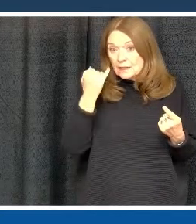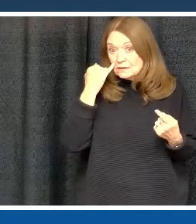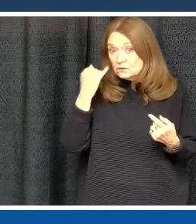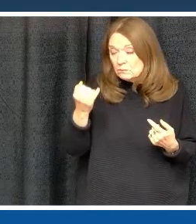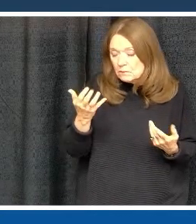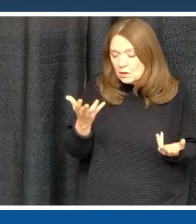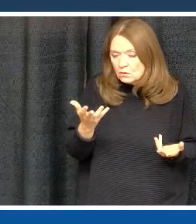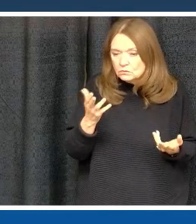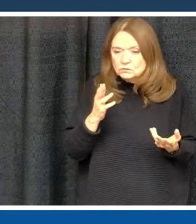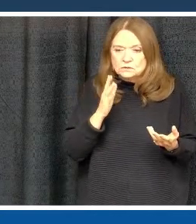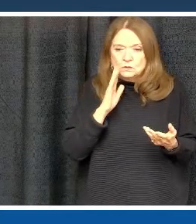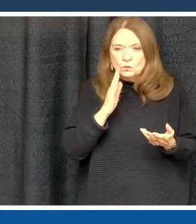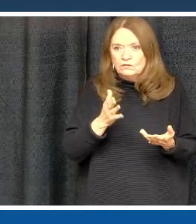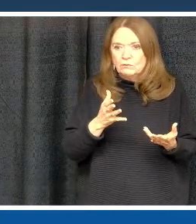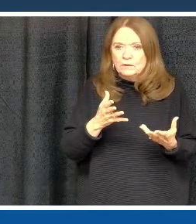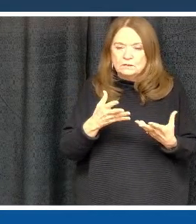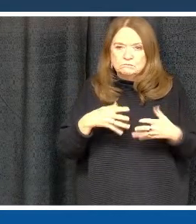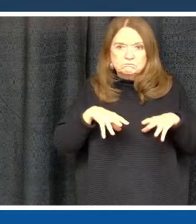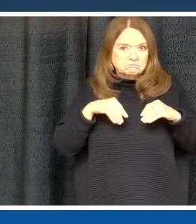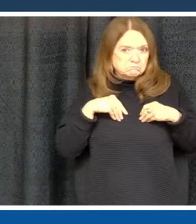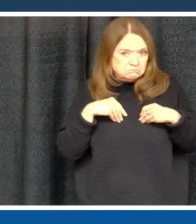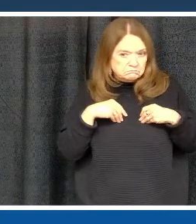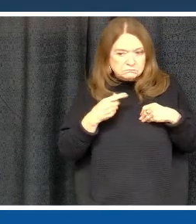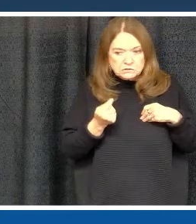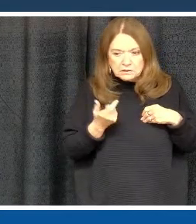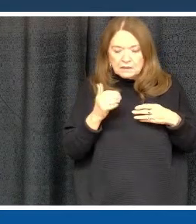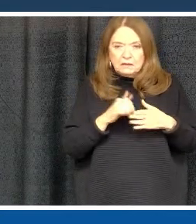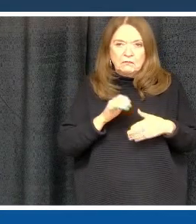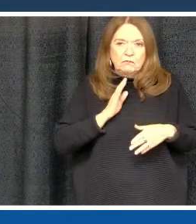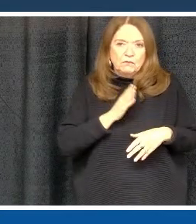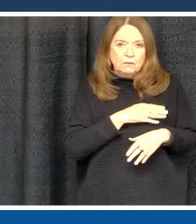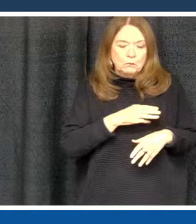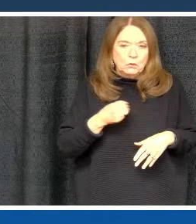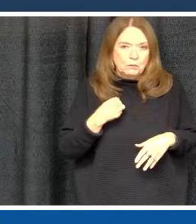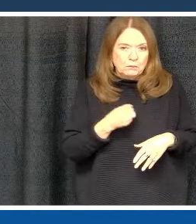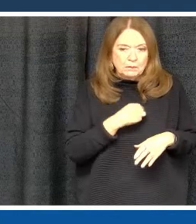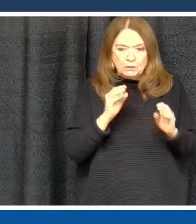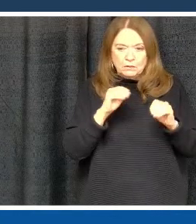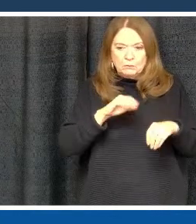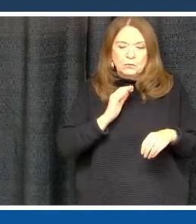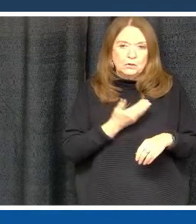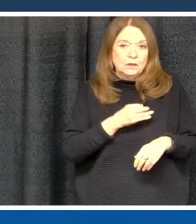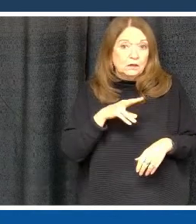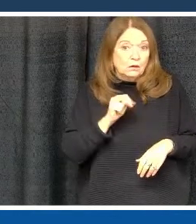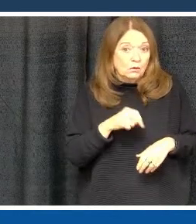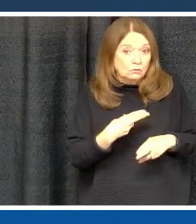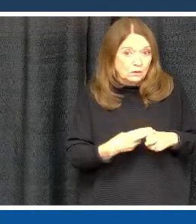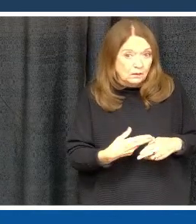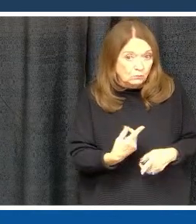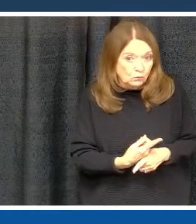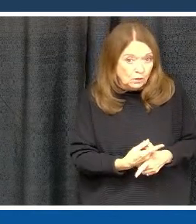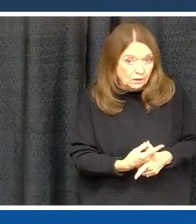would have been amendable to take out that board member and put in our own name, correct?